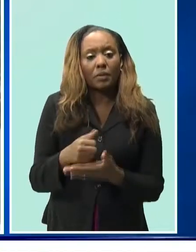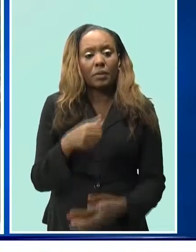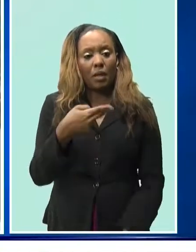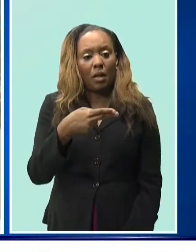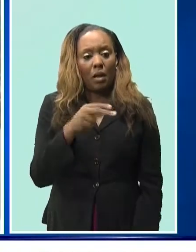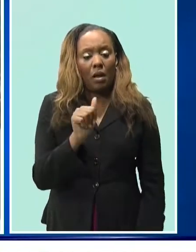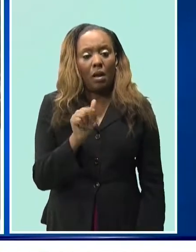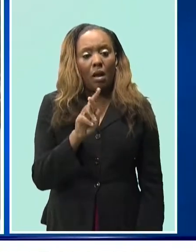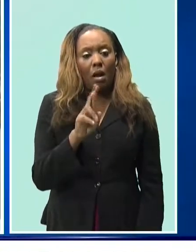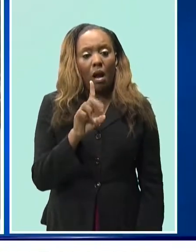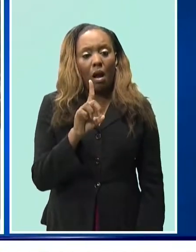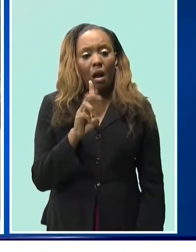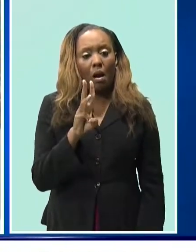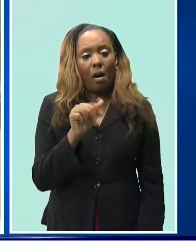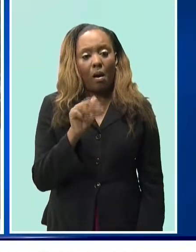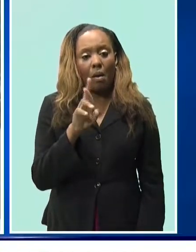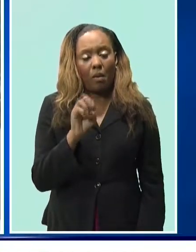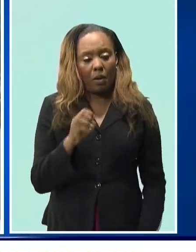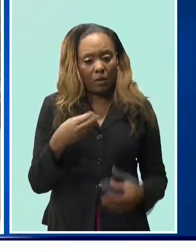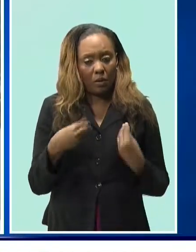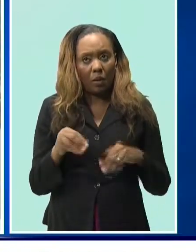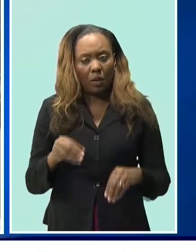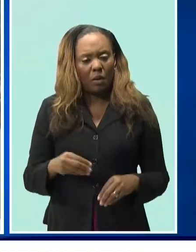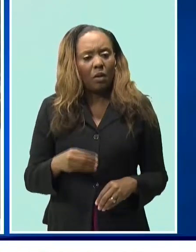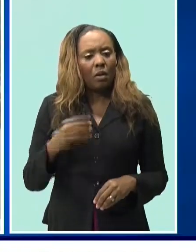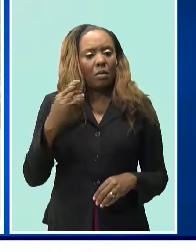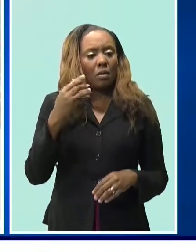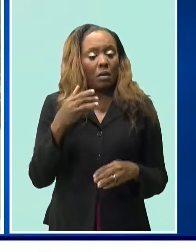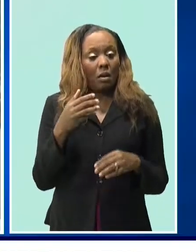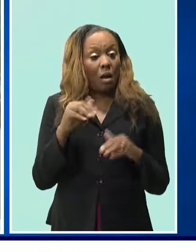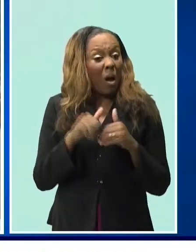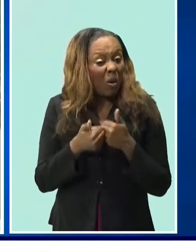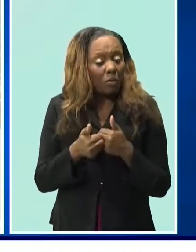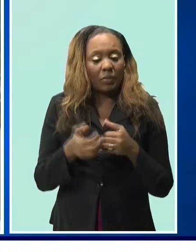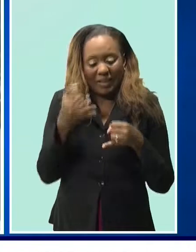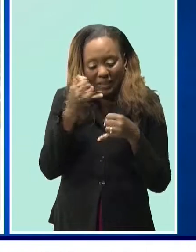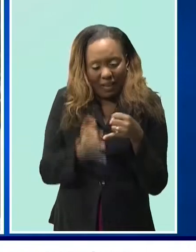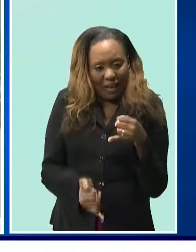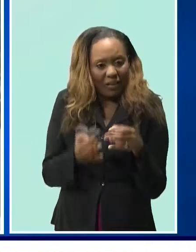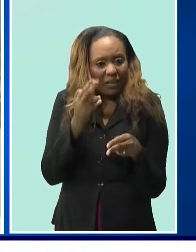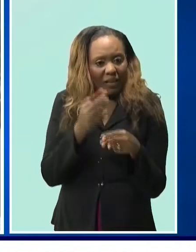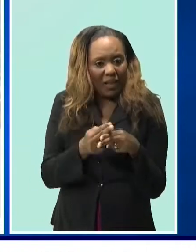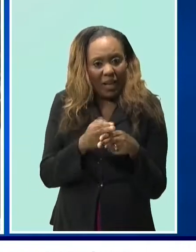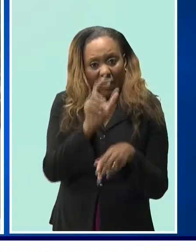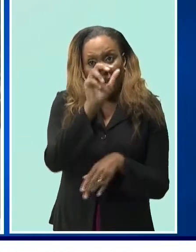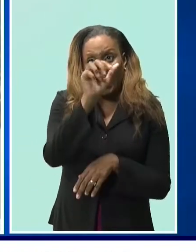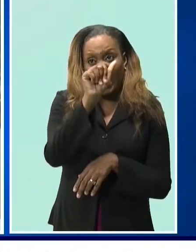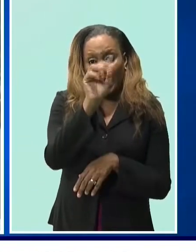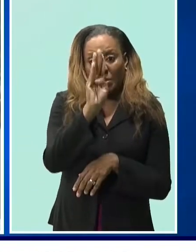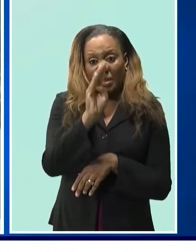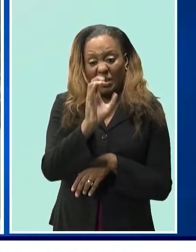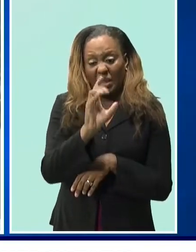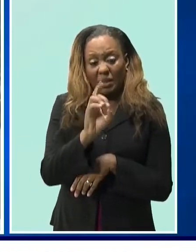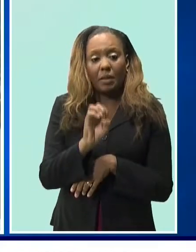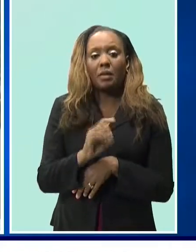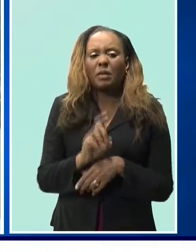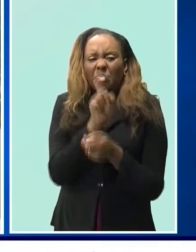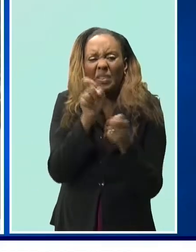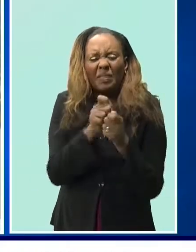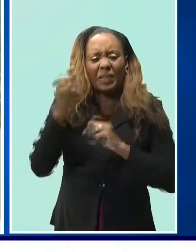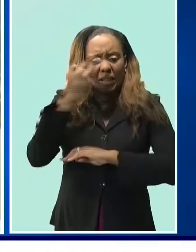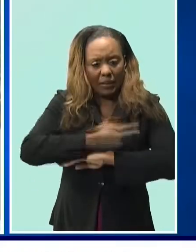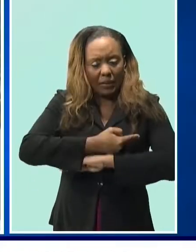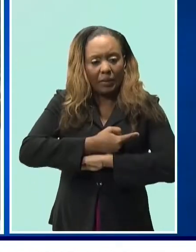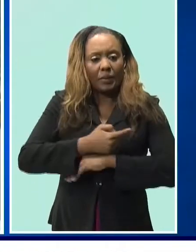their surname, the first letter of their surname, and the schedule has been printed and made accessible,